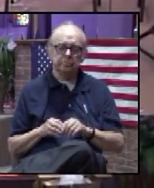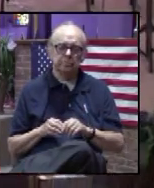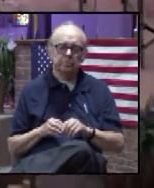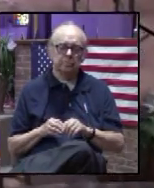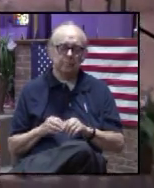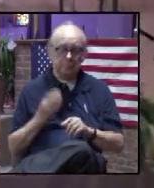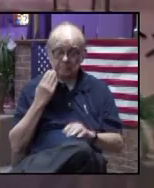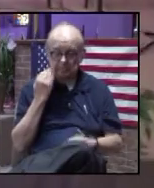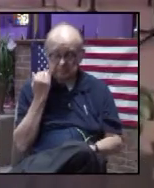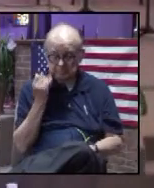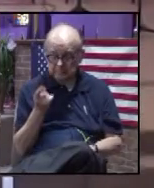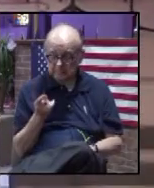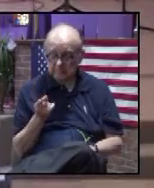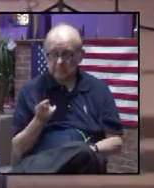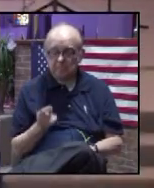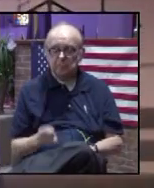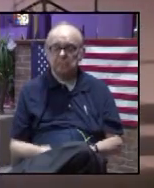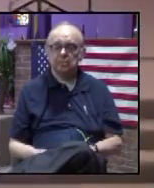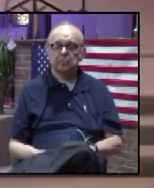I don't know